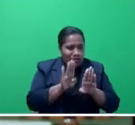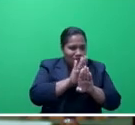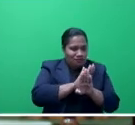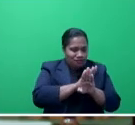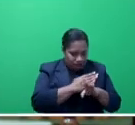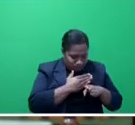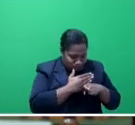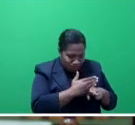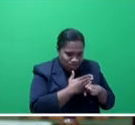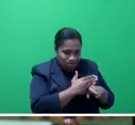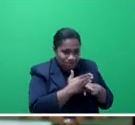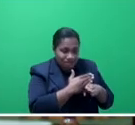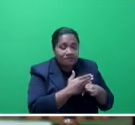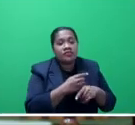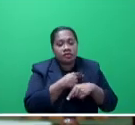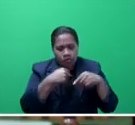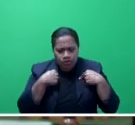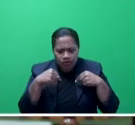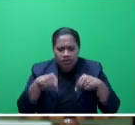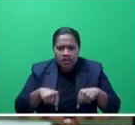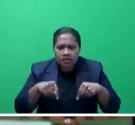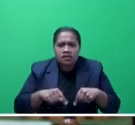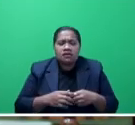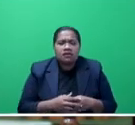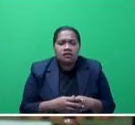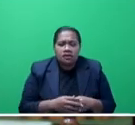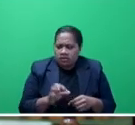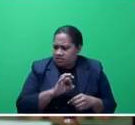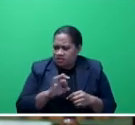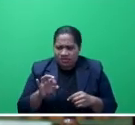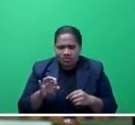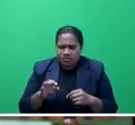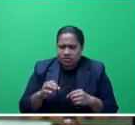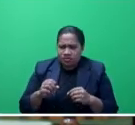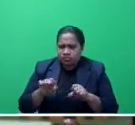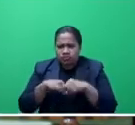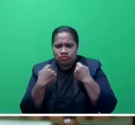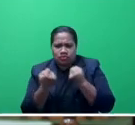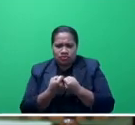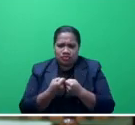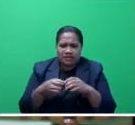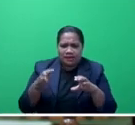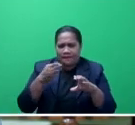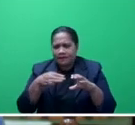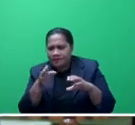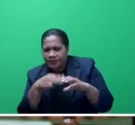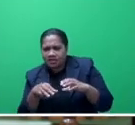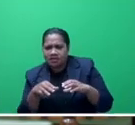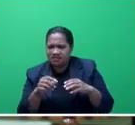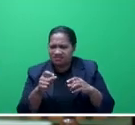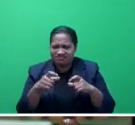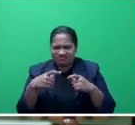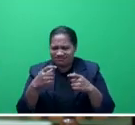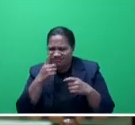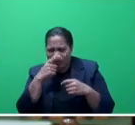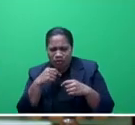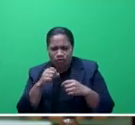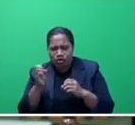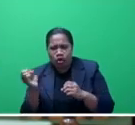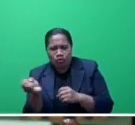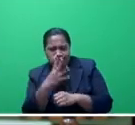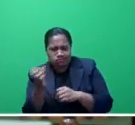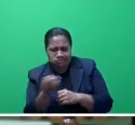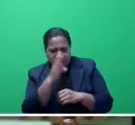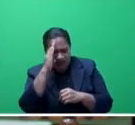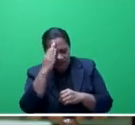govern and serve, not be social media celebrities who appear in the media or post on Facebook every few hours. We are focused